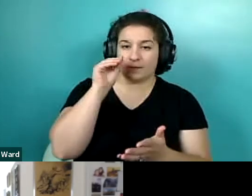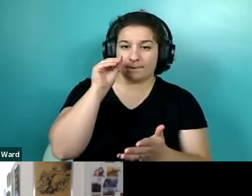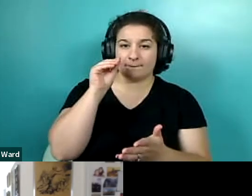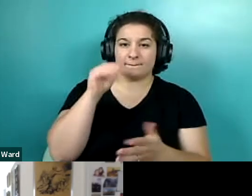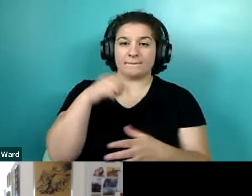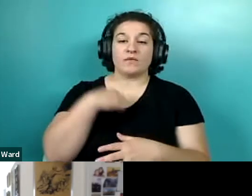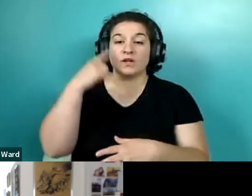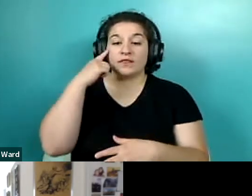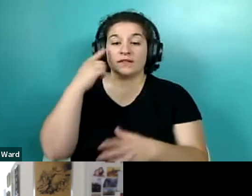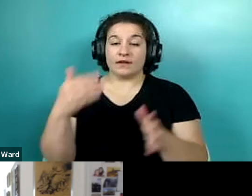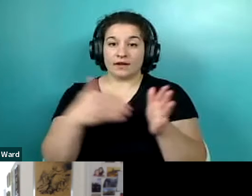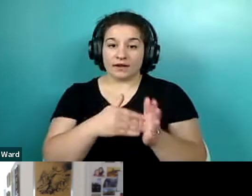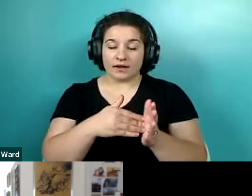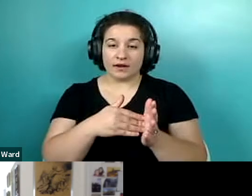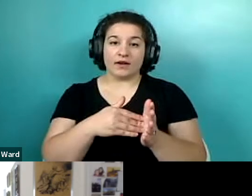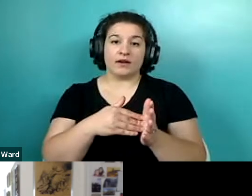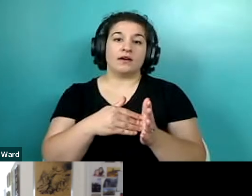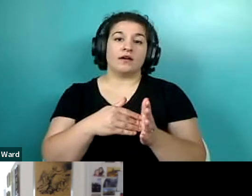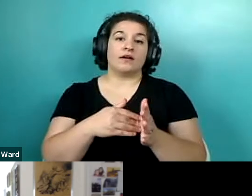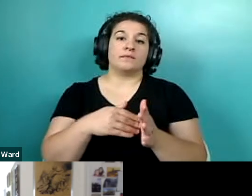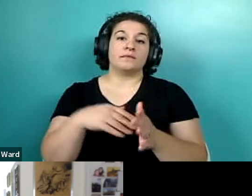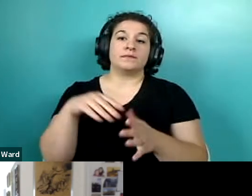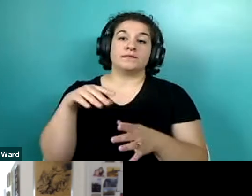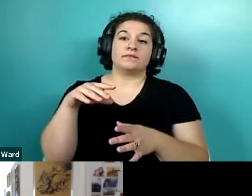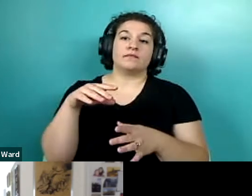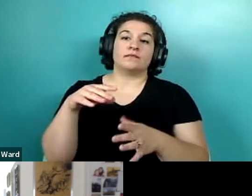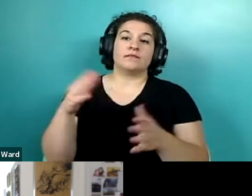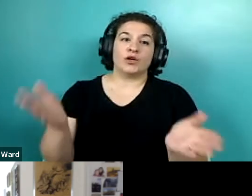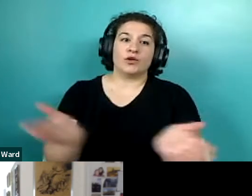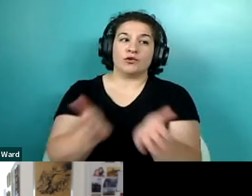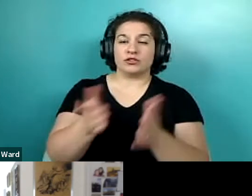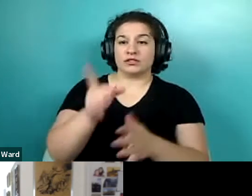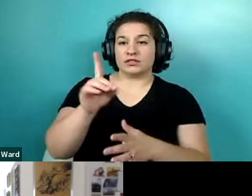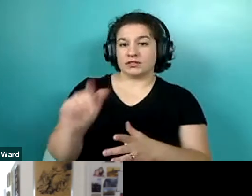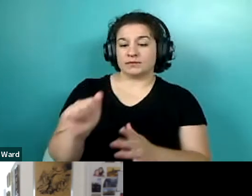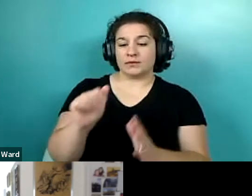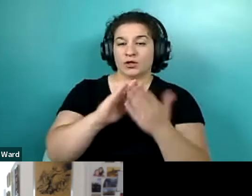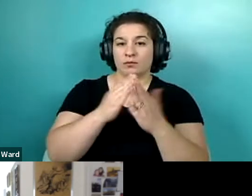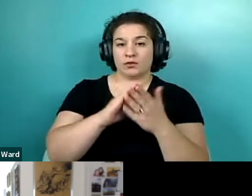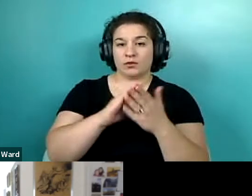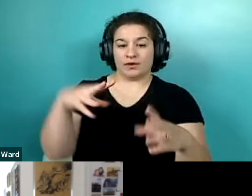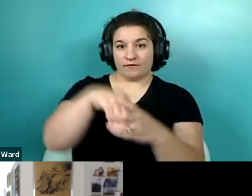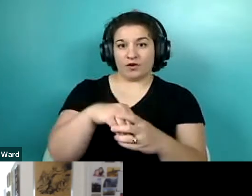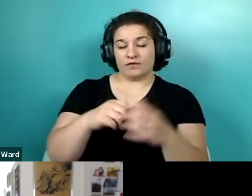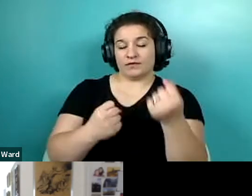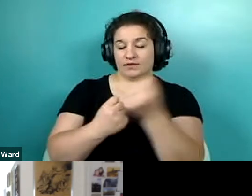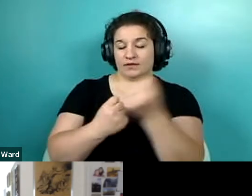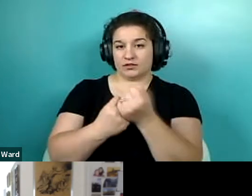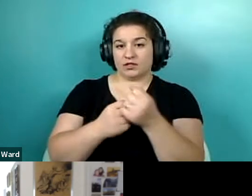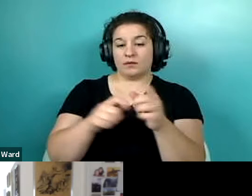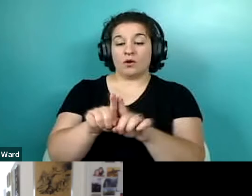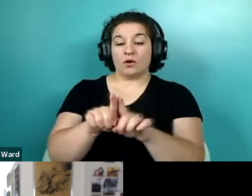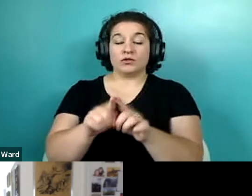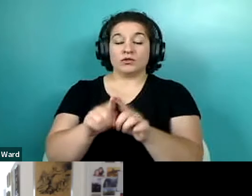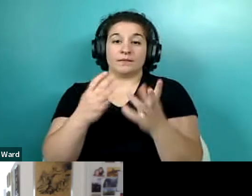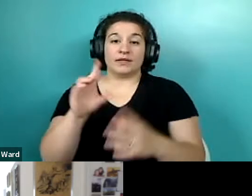again, getting the disability community to be a part of that advocacy, but also, many disability groups,